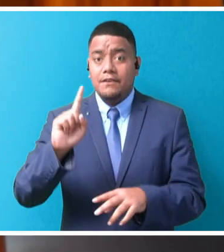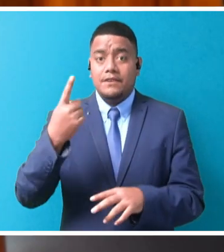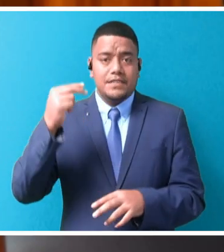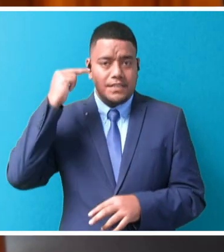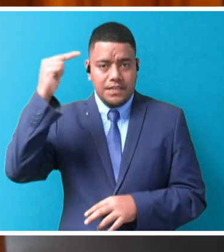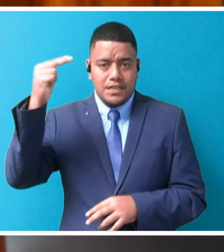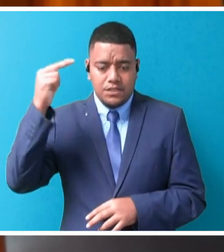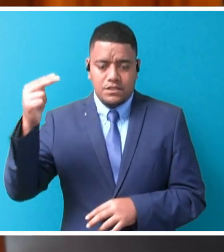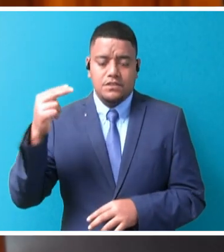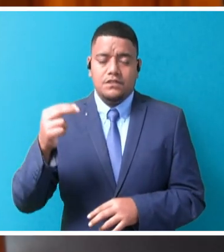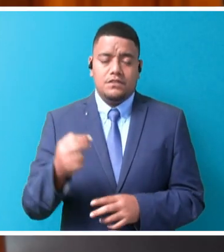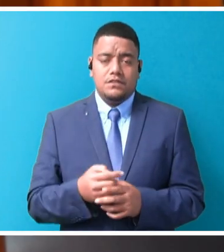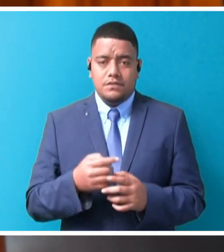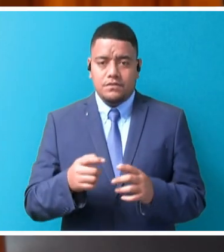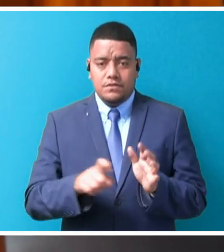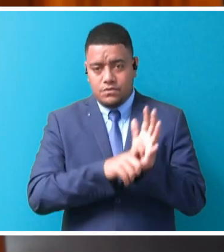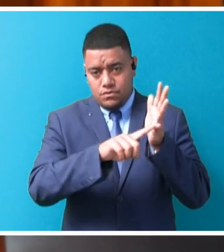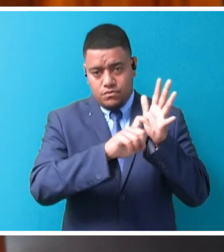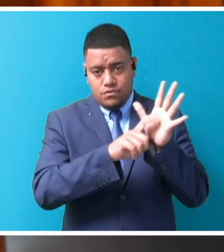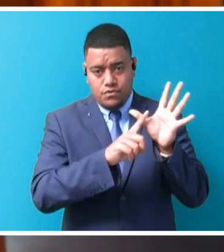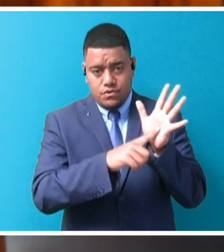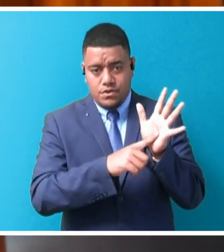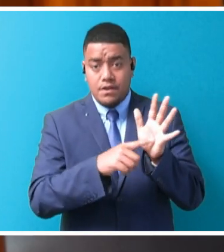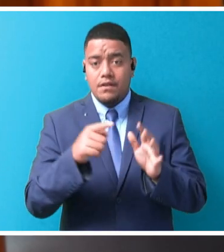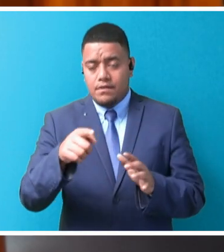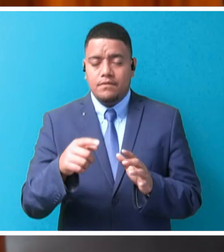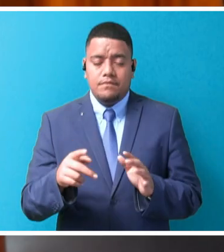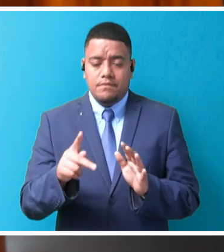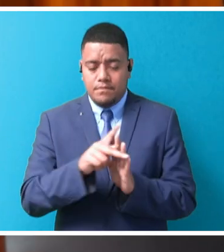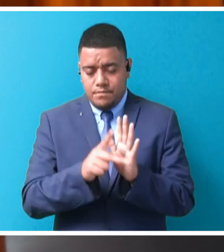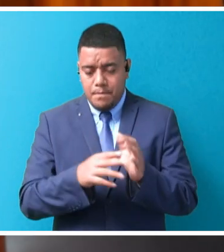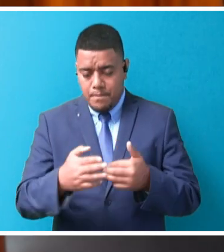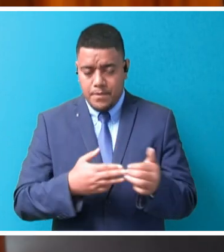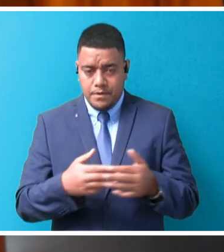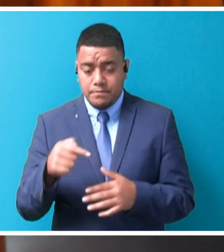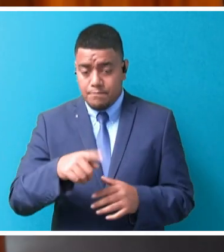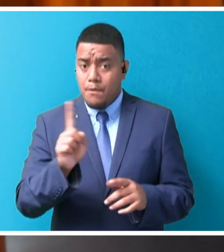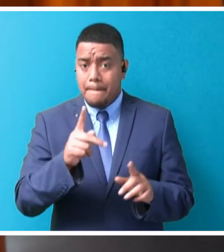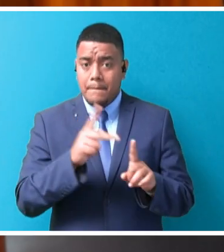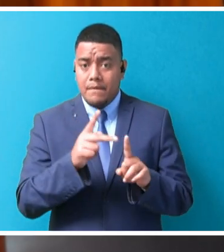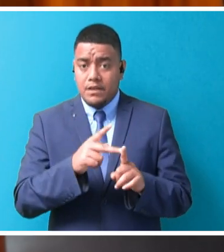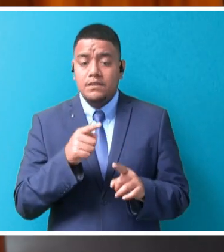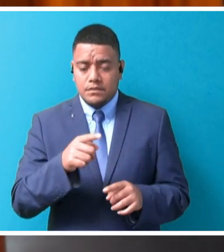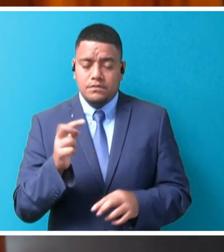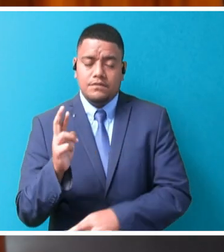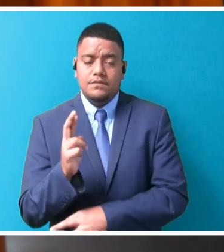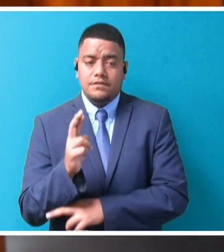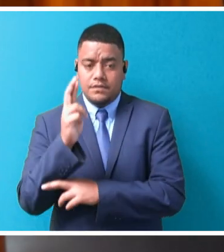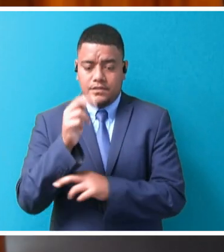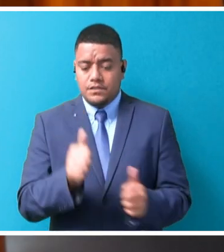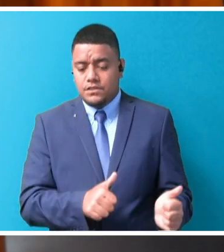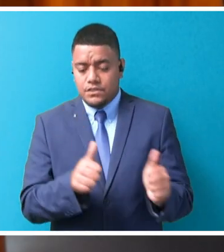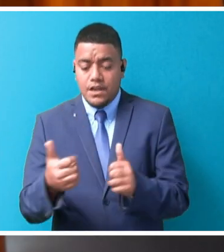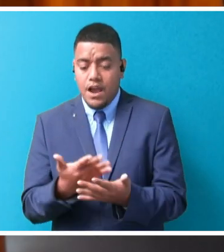Rural Development Policy as part of the Change Management Program. This policy represents a historic shift in how rural